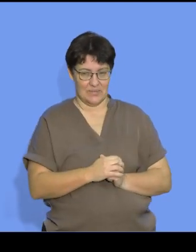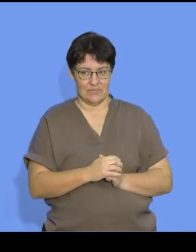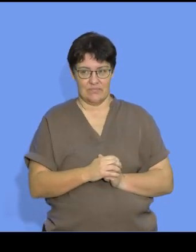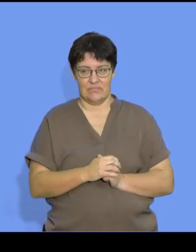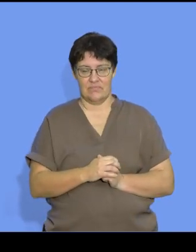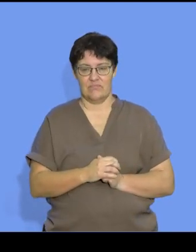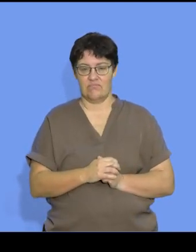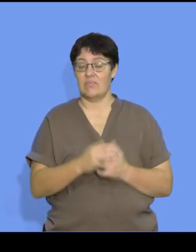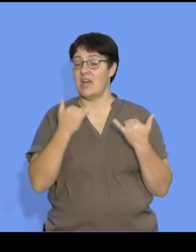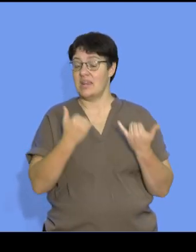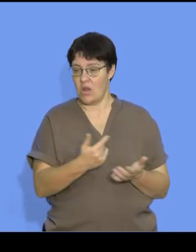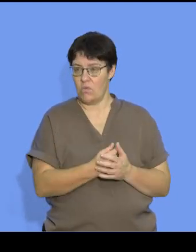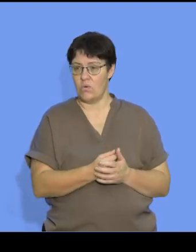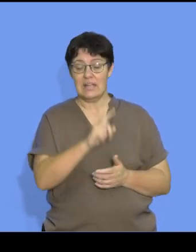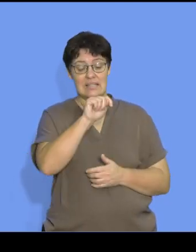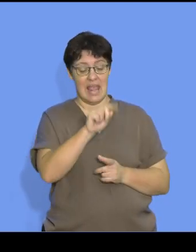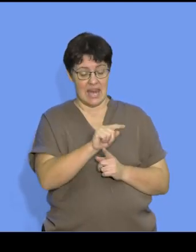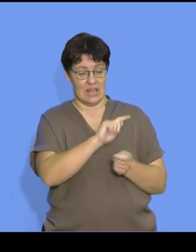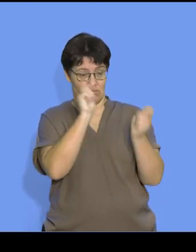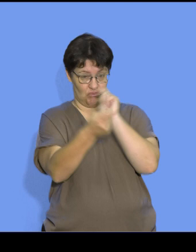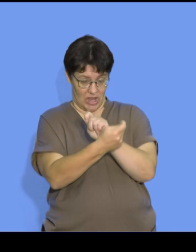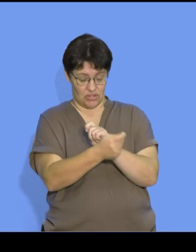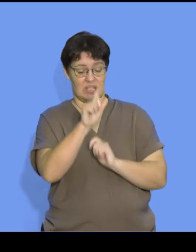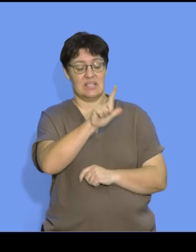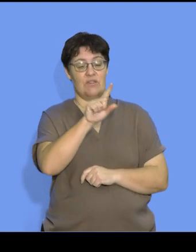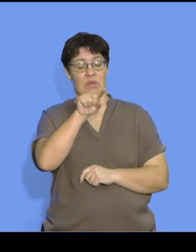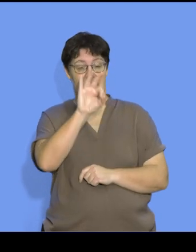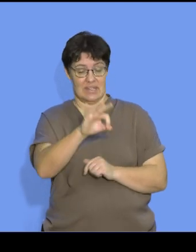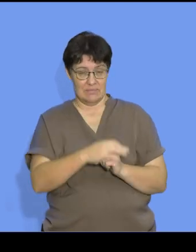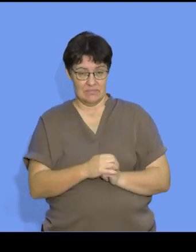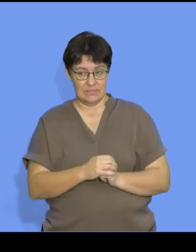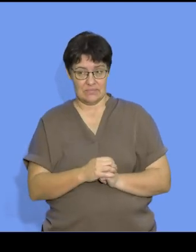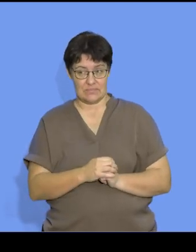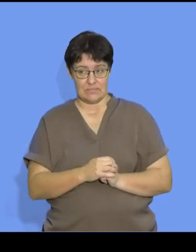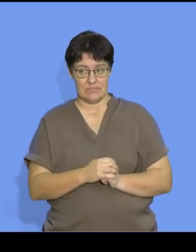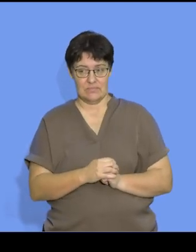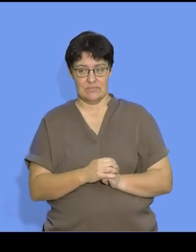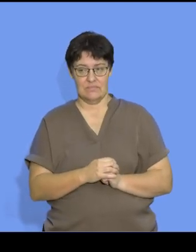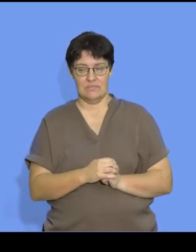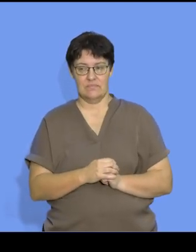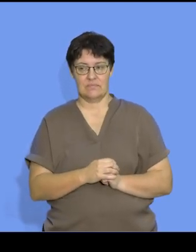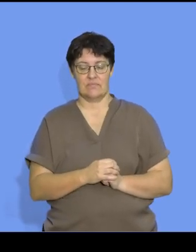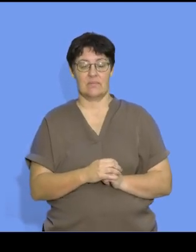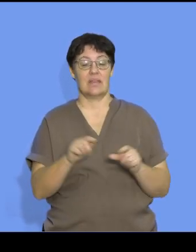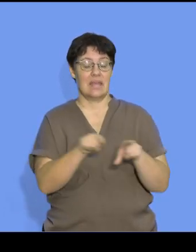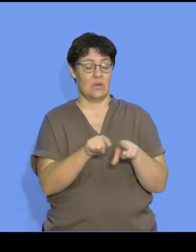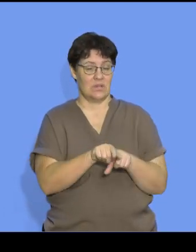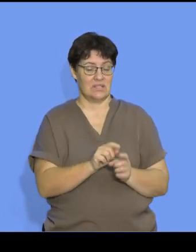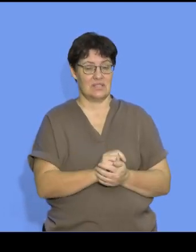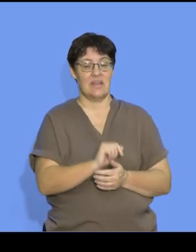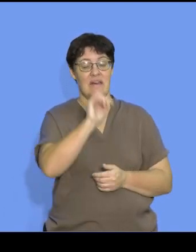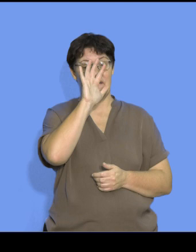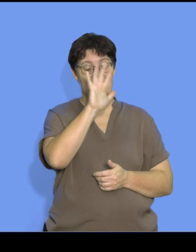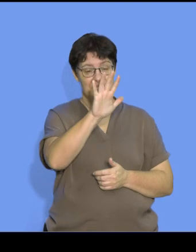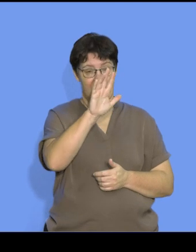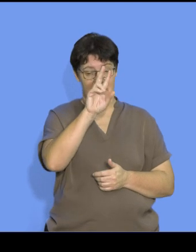So I'm going to replace Tn with 713 because that is the actual